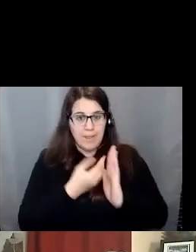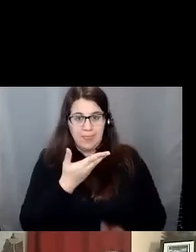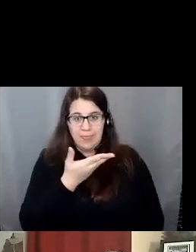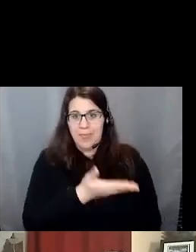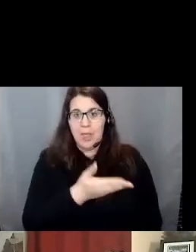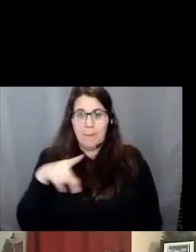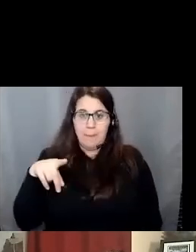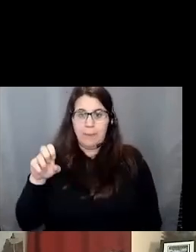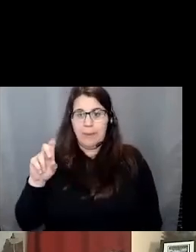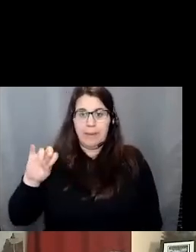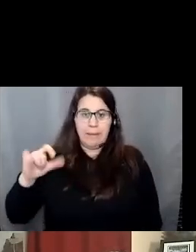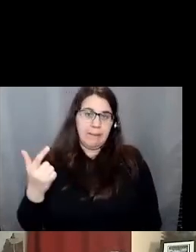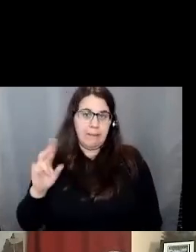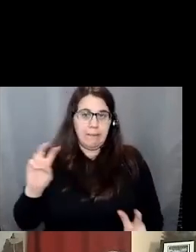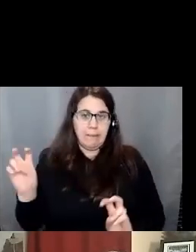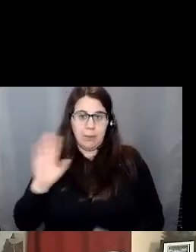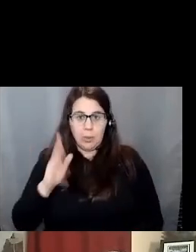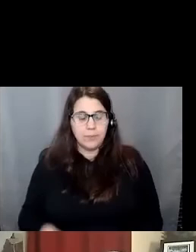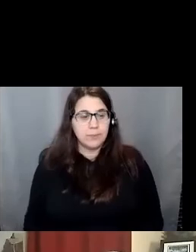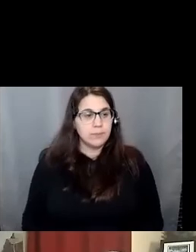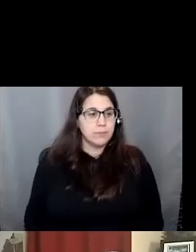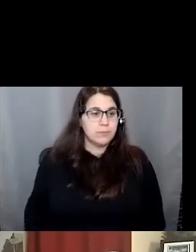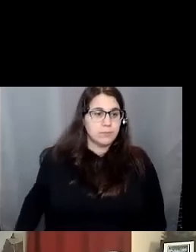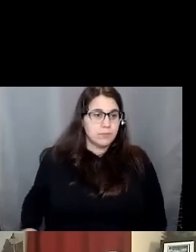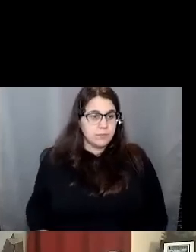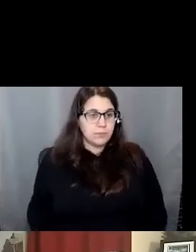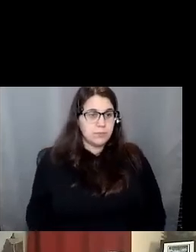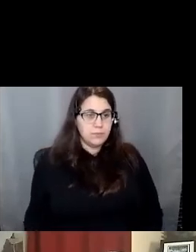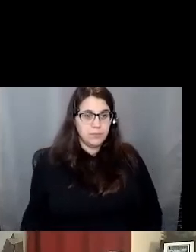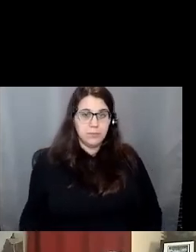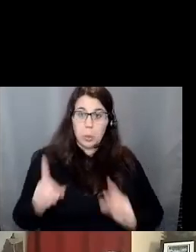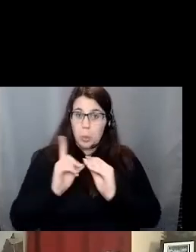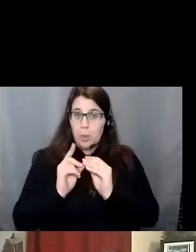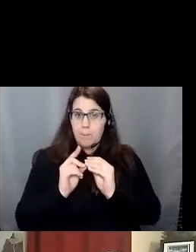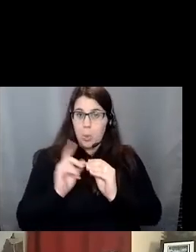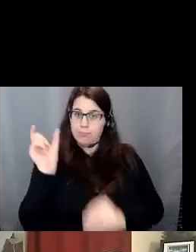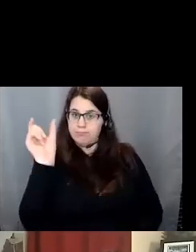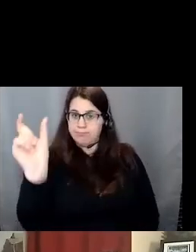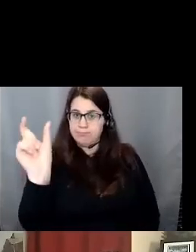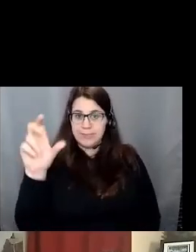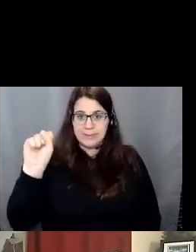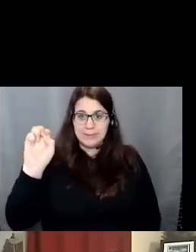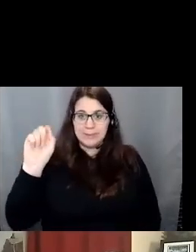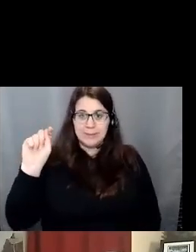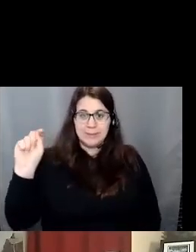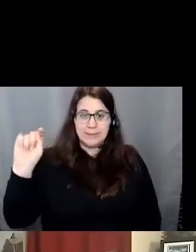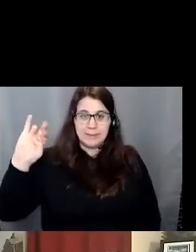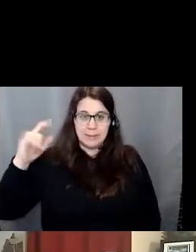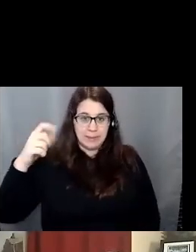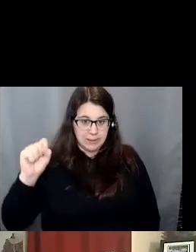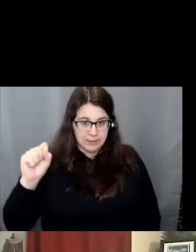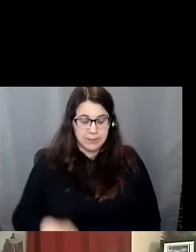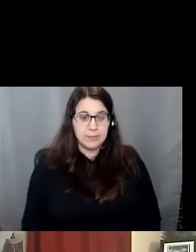pending. The final screen up here I wanted to point out is the settings screen. There are some important things to understand